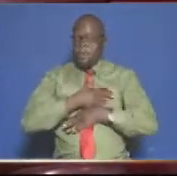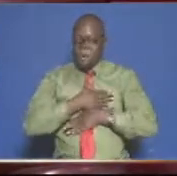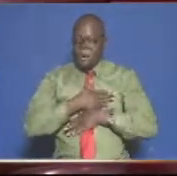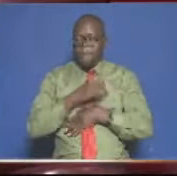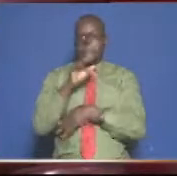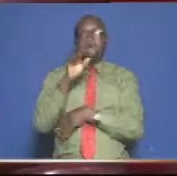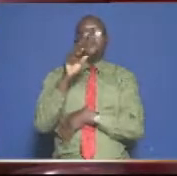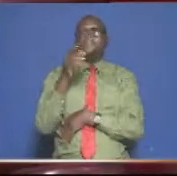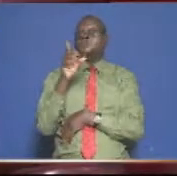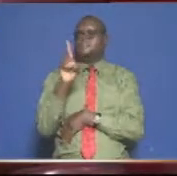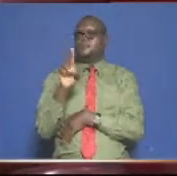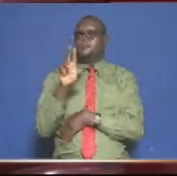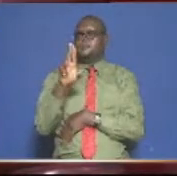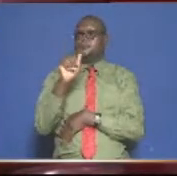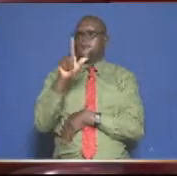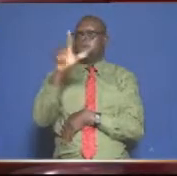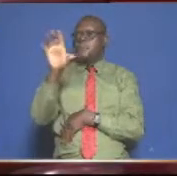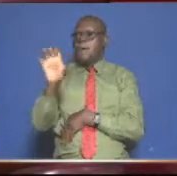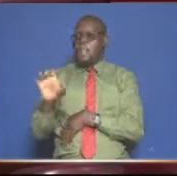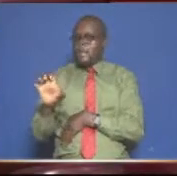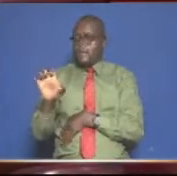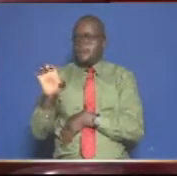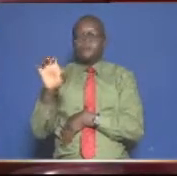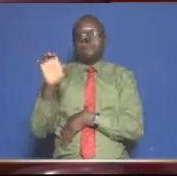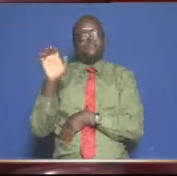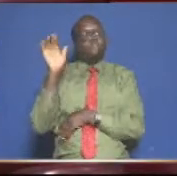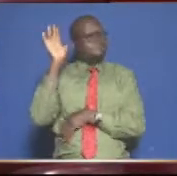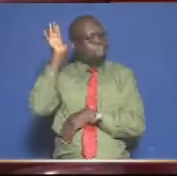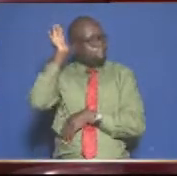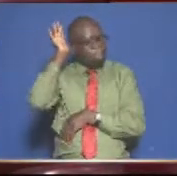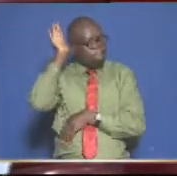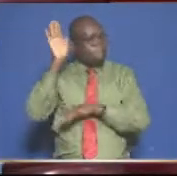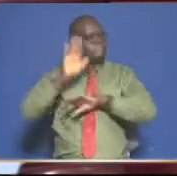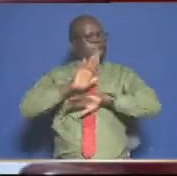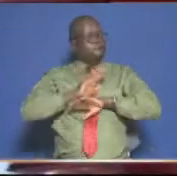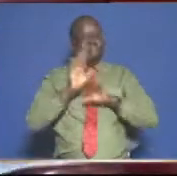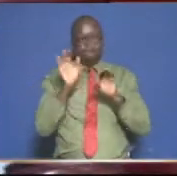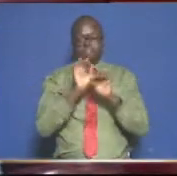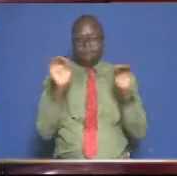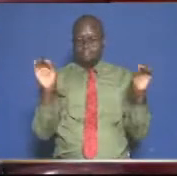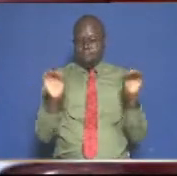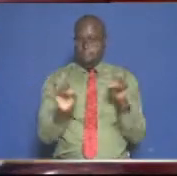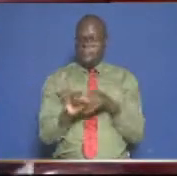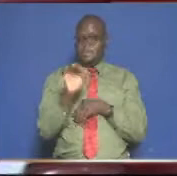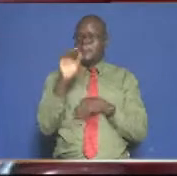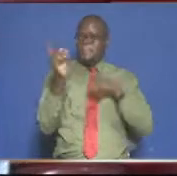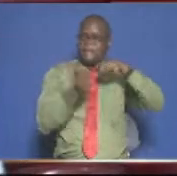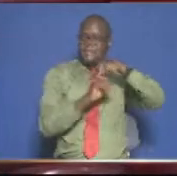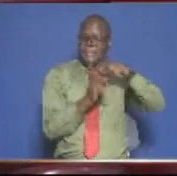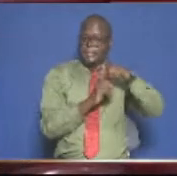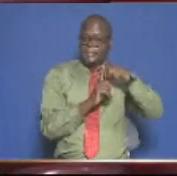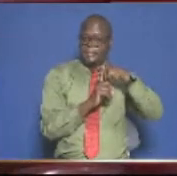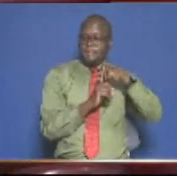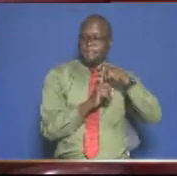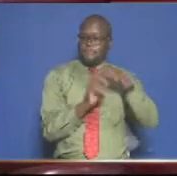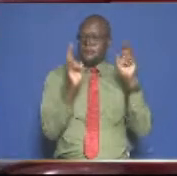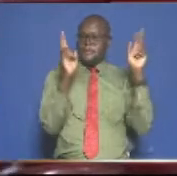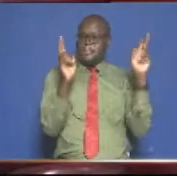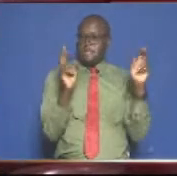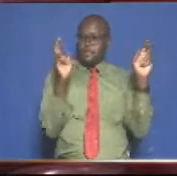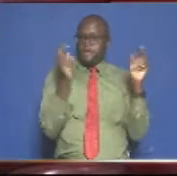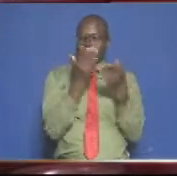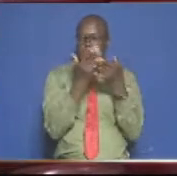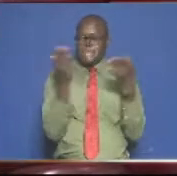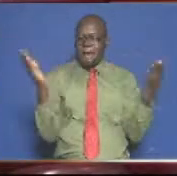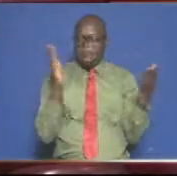not satisfied with two of the six issues that he had raised.